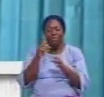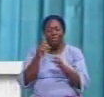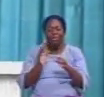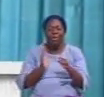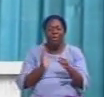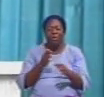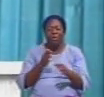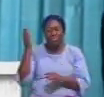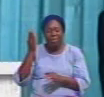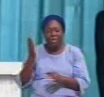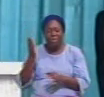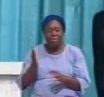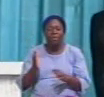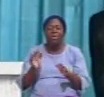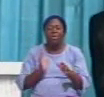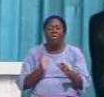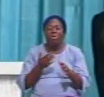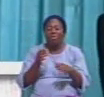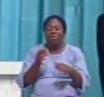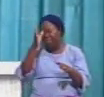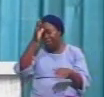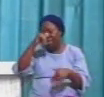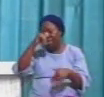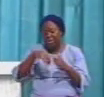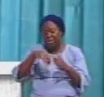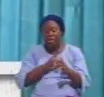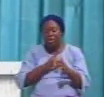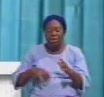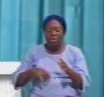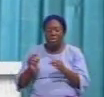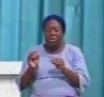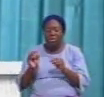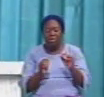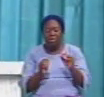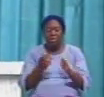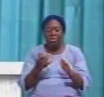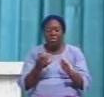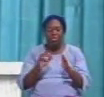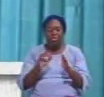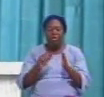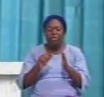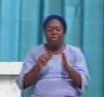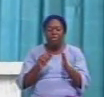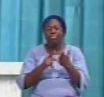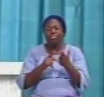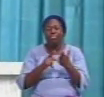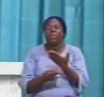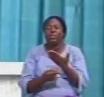Our Father in the Lord, the convener of GCK, pray and talk to the Lord.